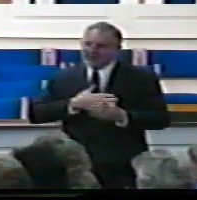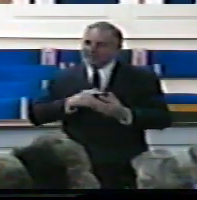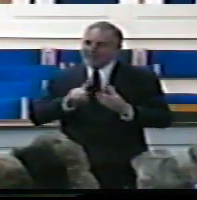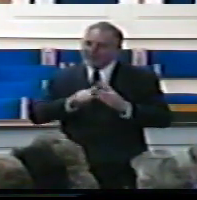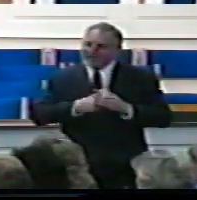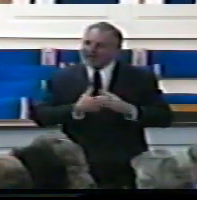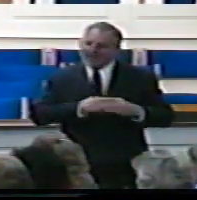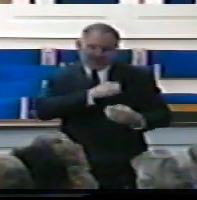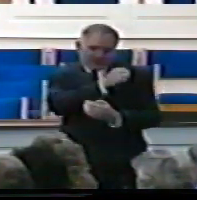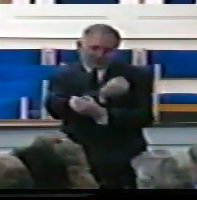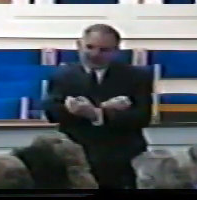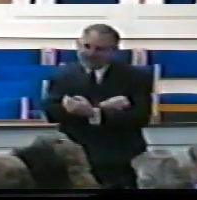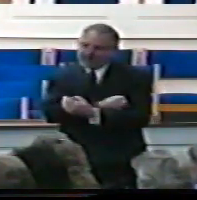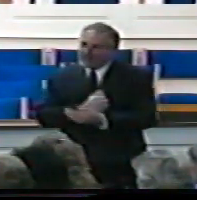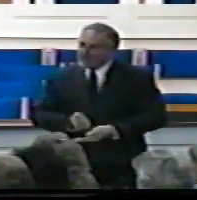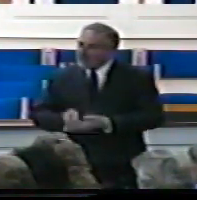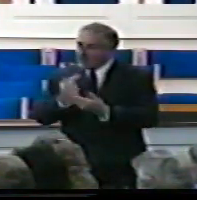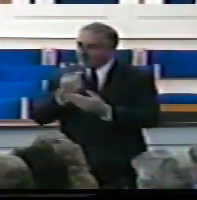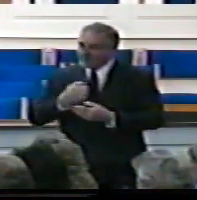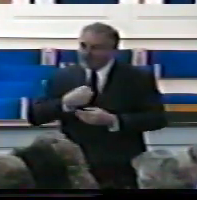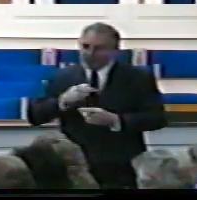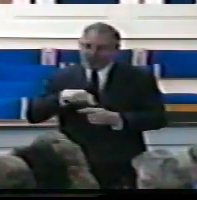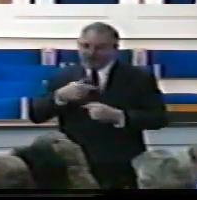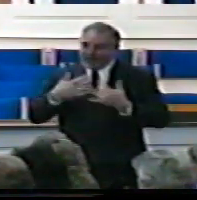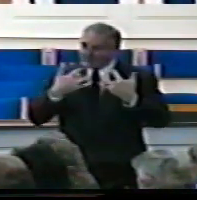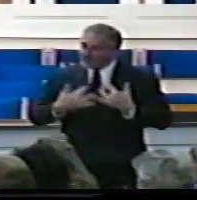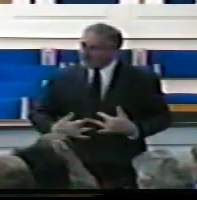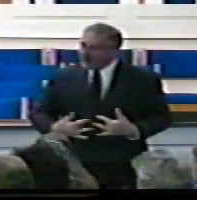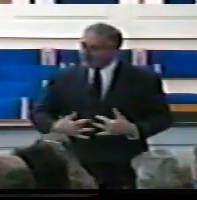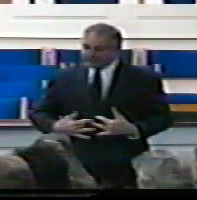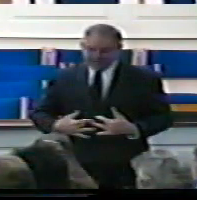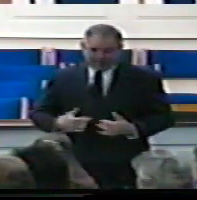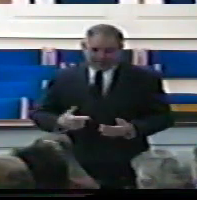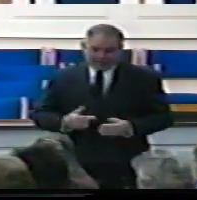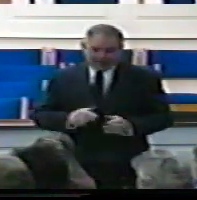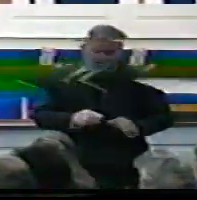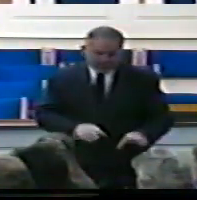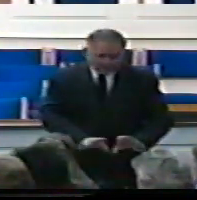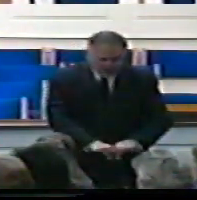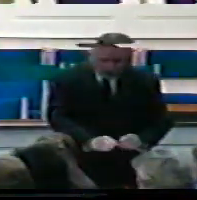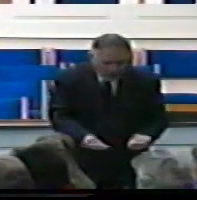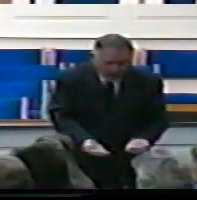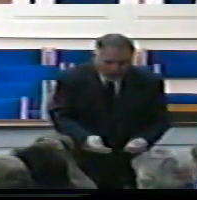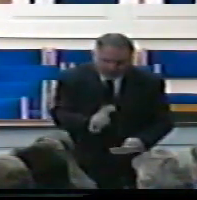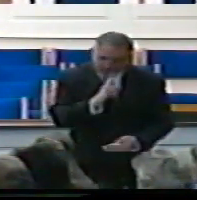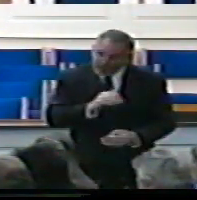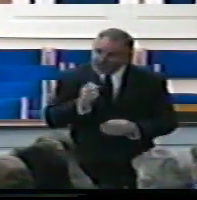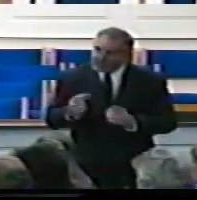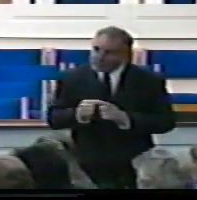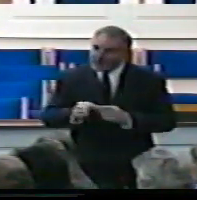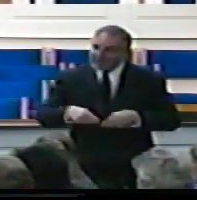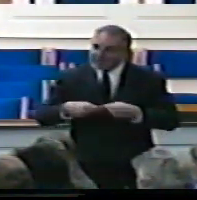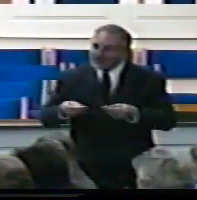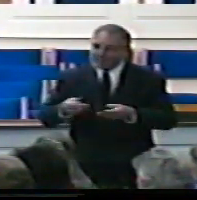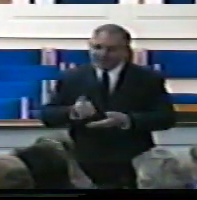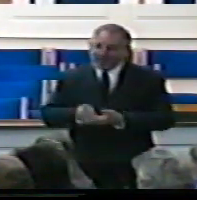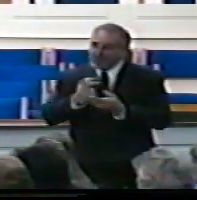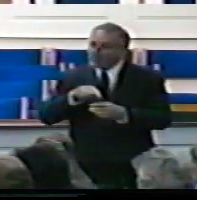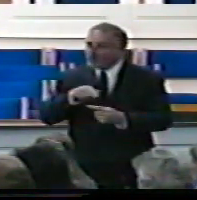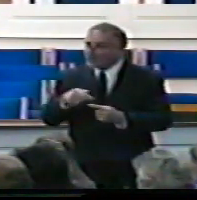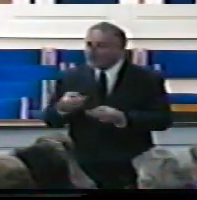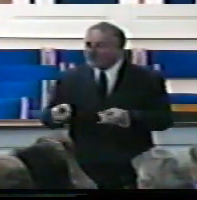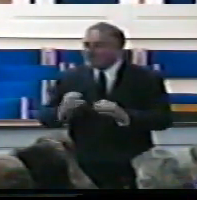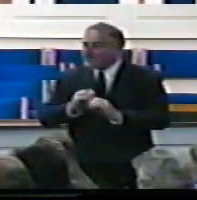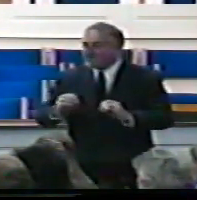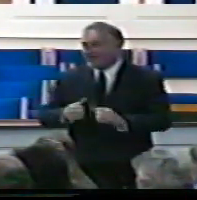gentlemen. This is what helps me when I get down. When I get God's Word and I look at it, open it, it gives me help when no one else can help me. It speaks to me when no one